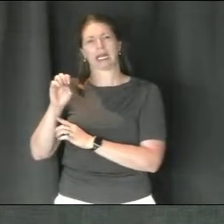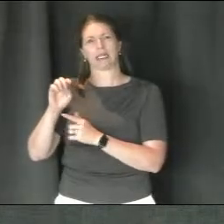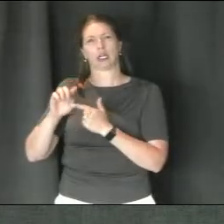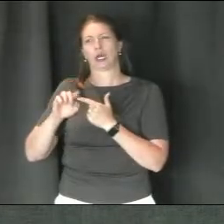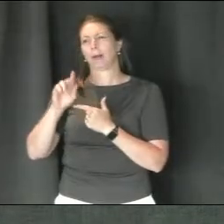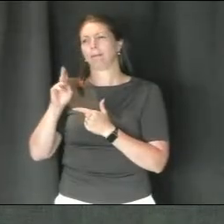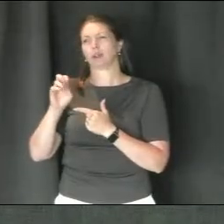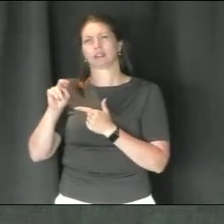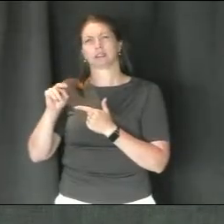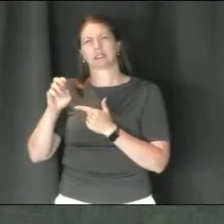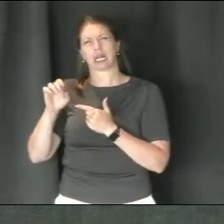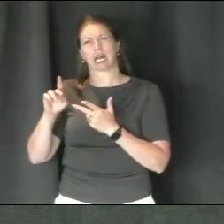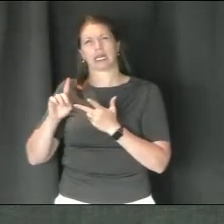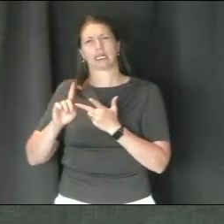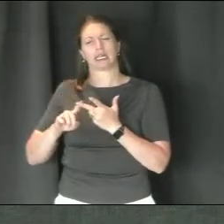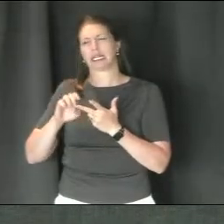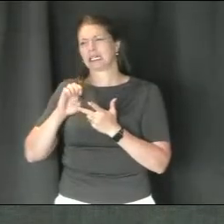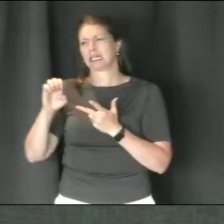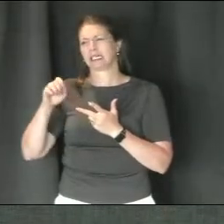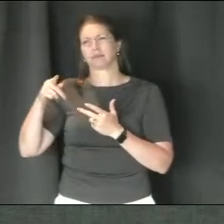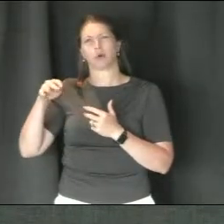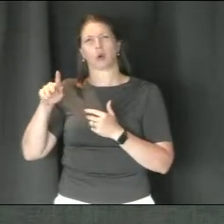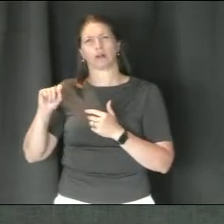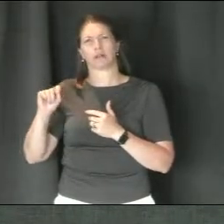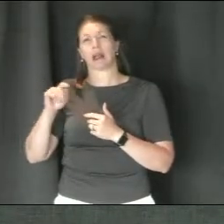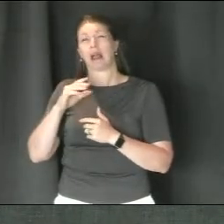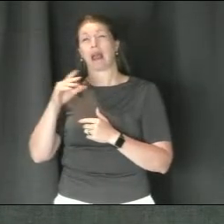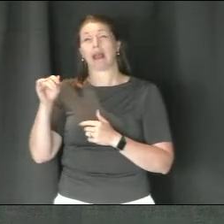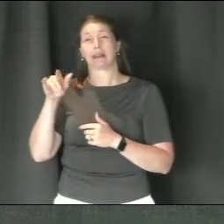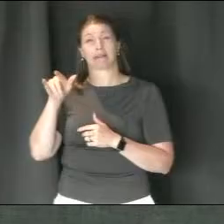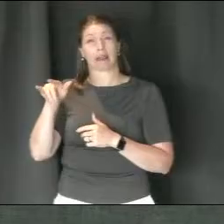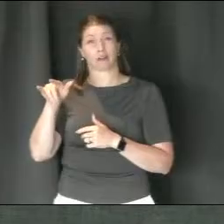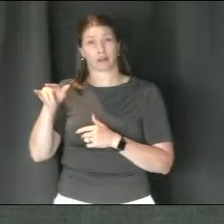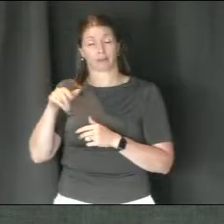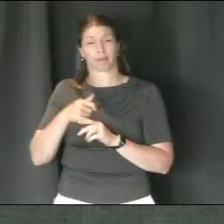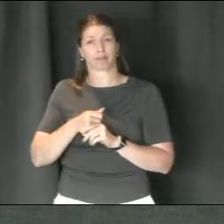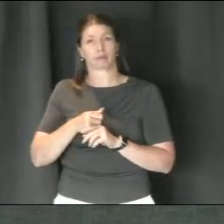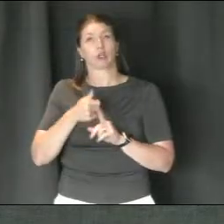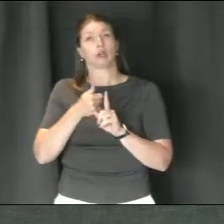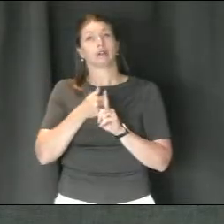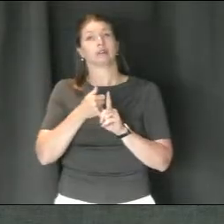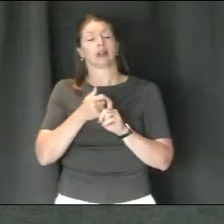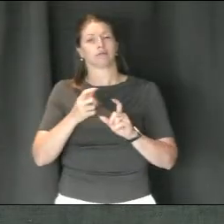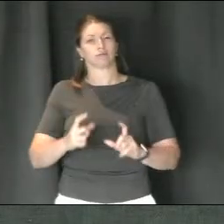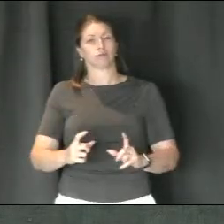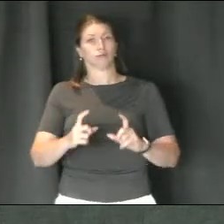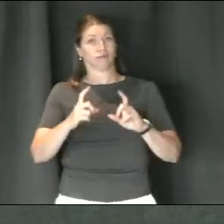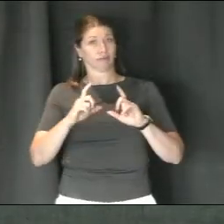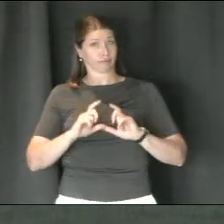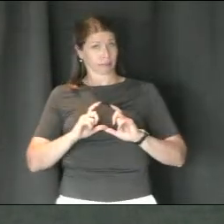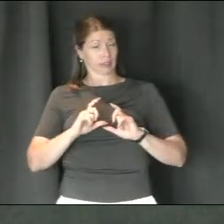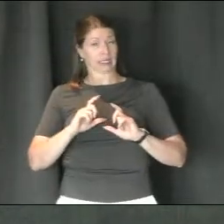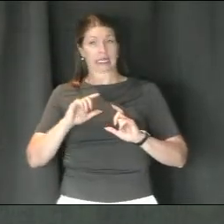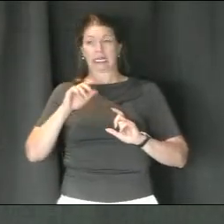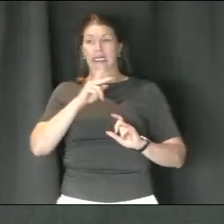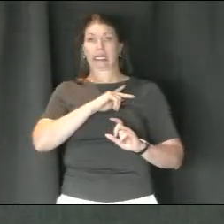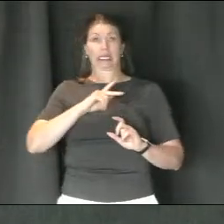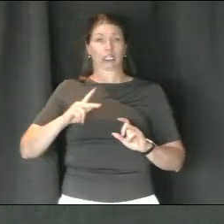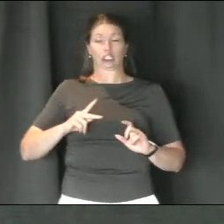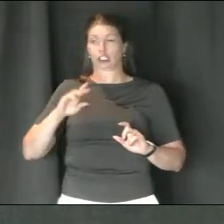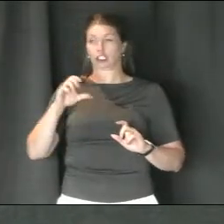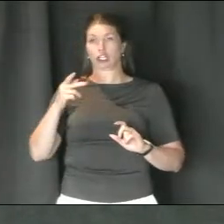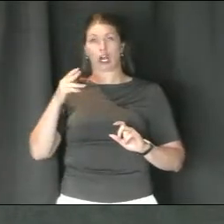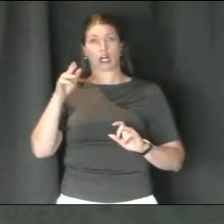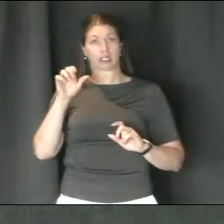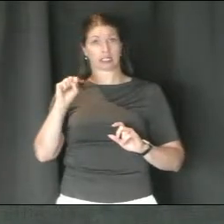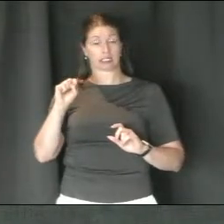of organizations throughout our province. She is a recipient of the King Charles III Coronation Award, the Lifetime Commitment Impact